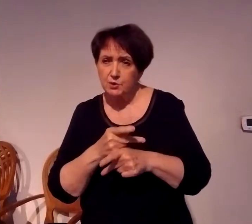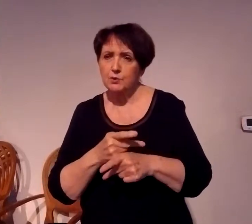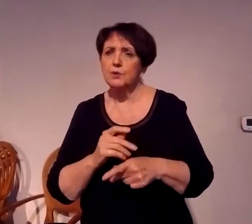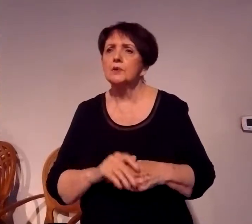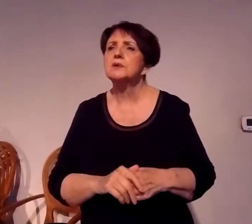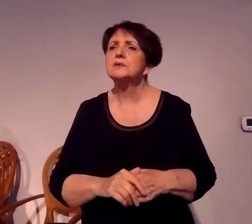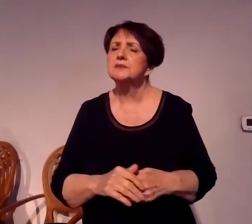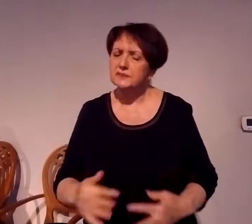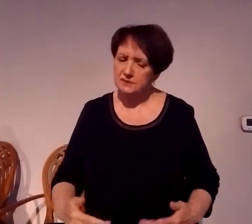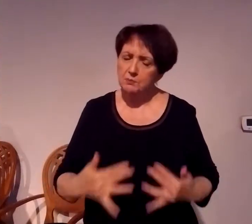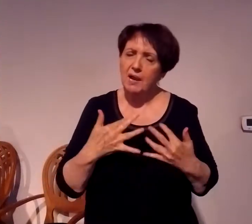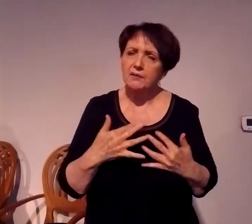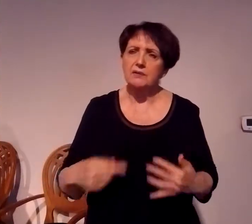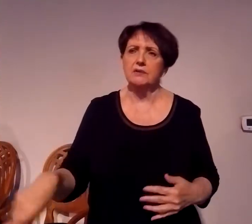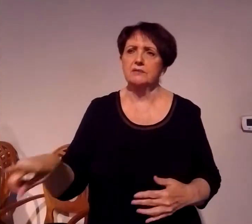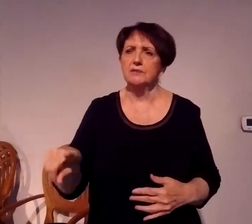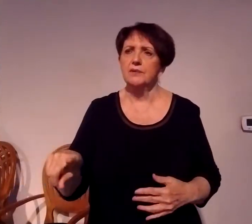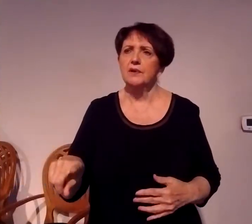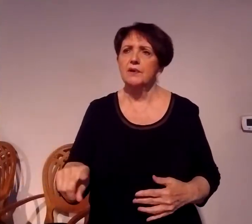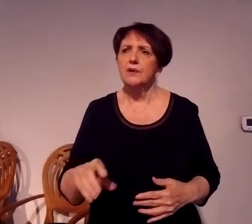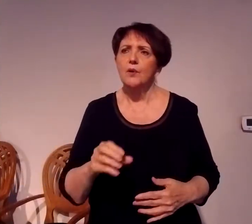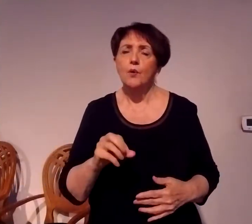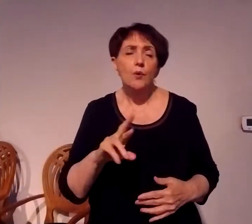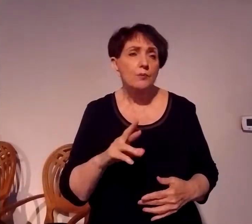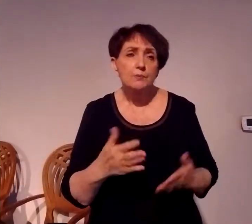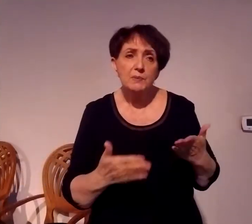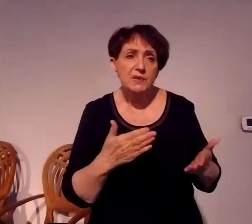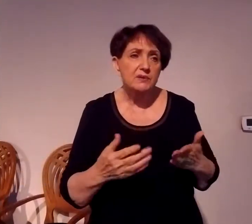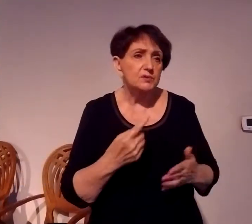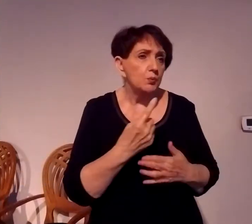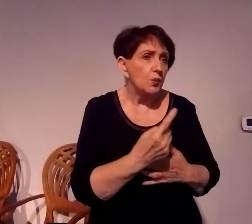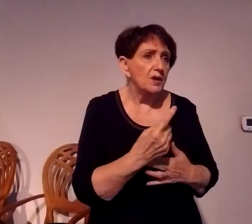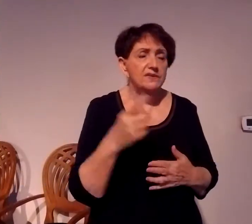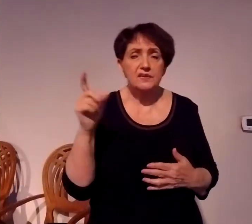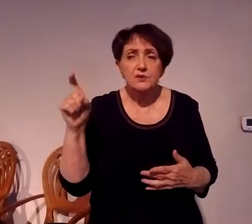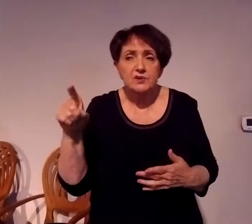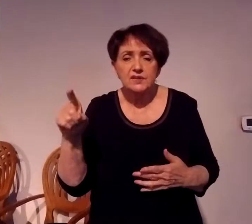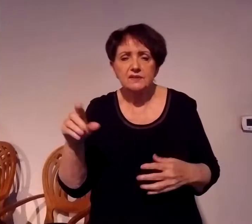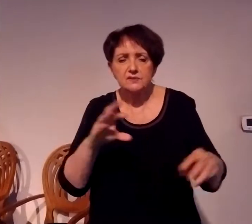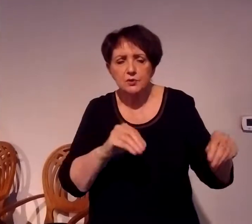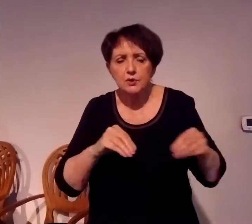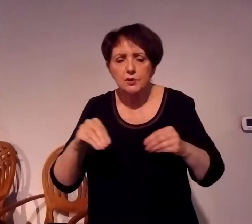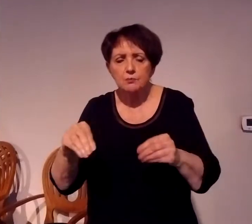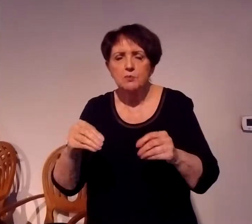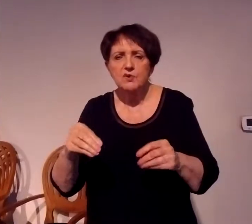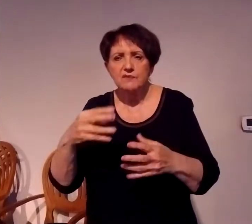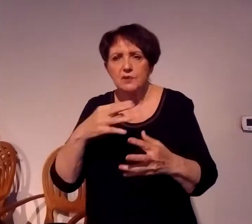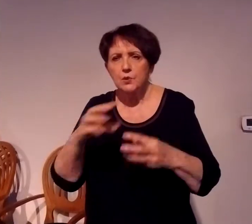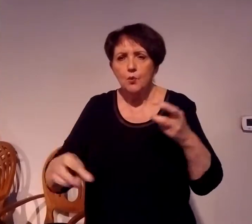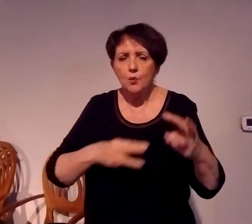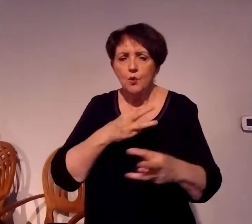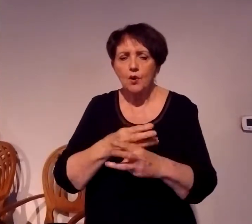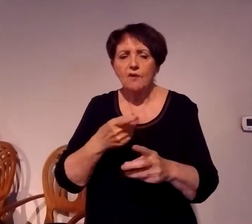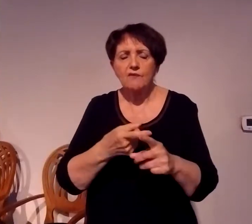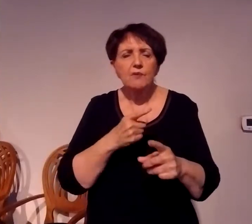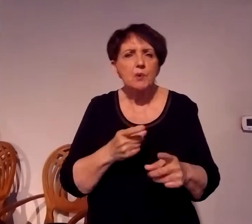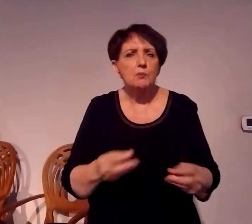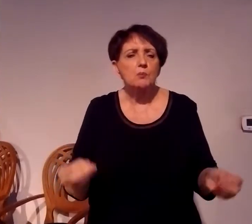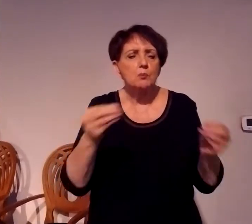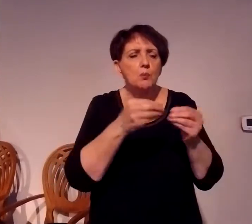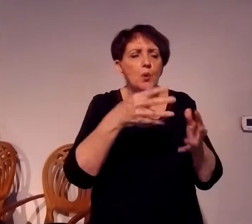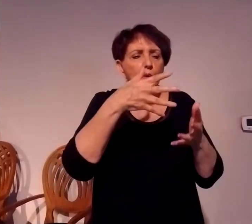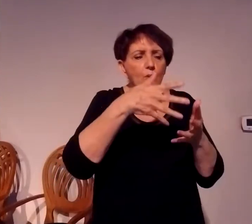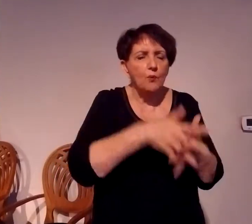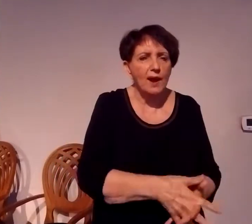it's just the one that you need so that you can move in the world from a more grounded, spiritually